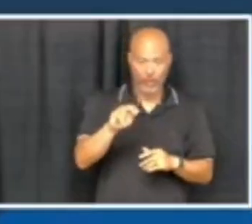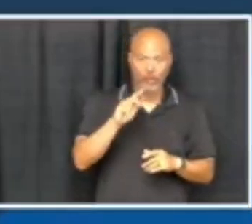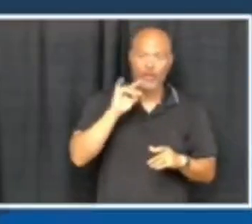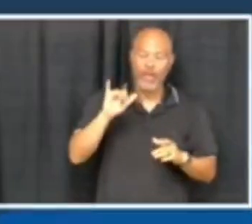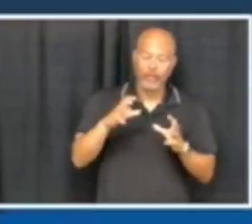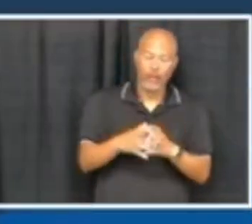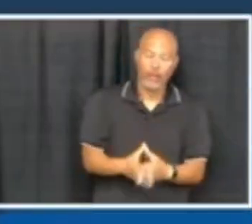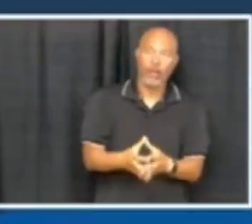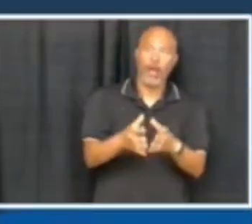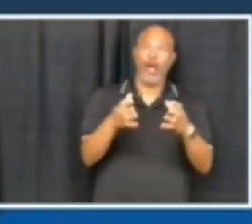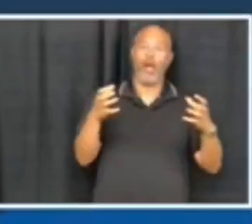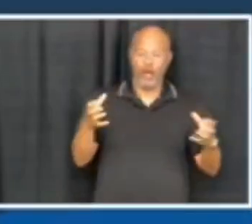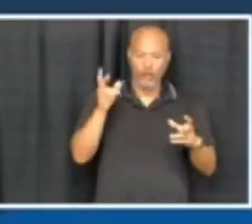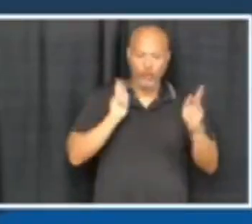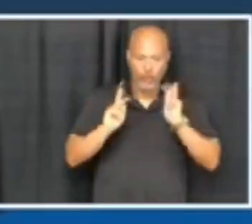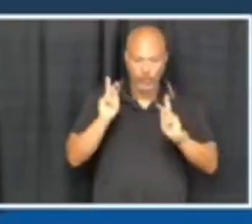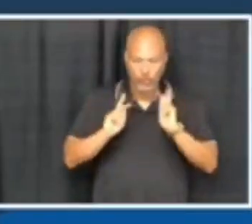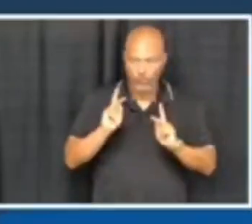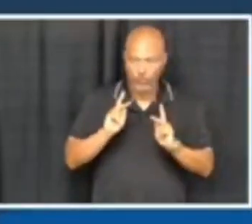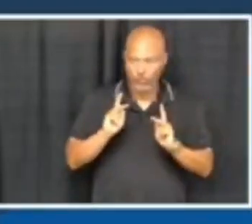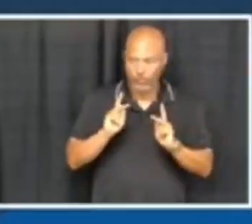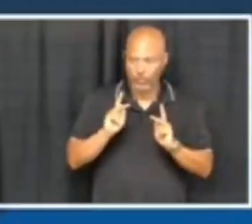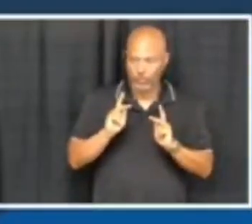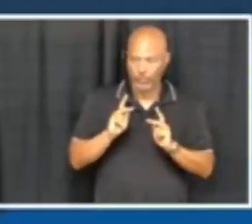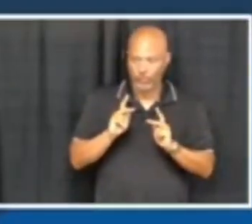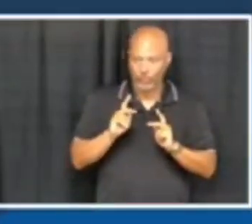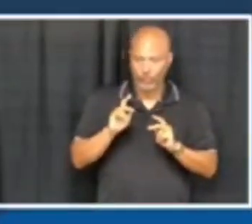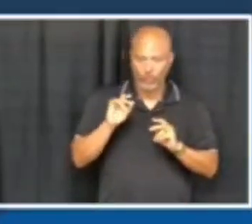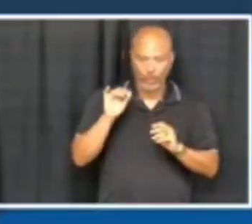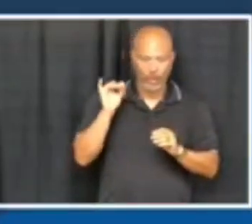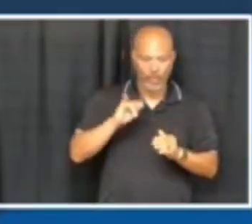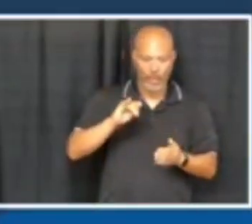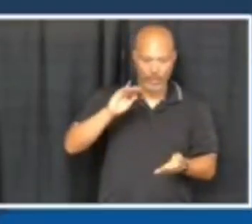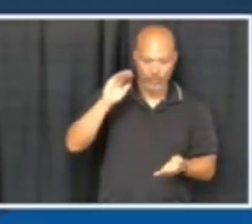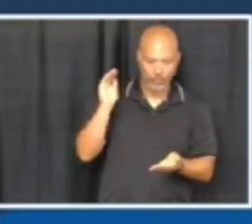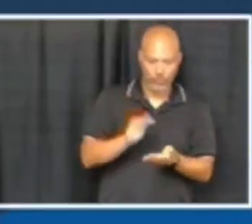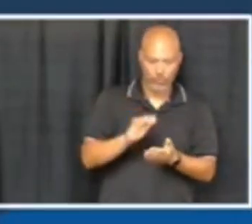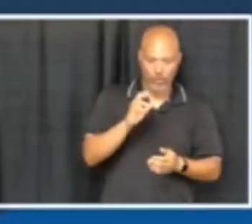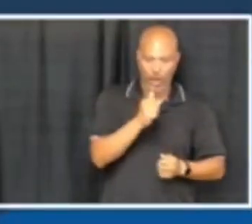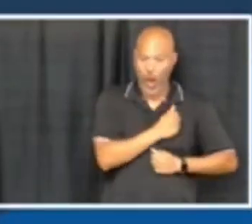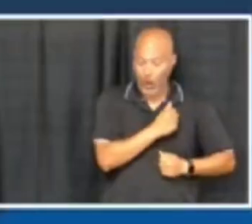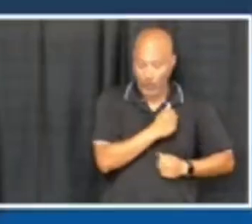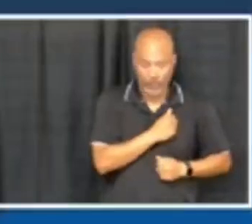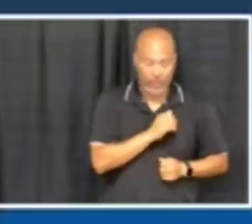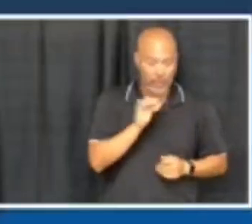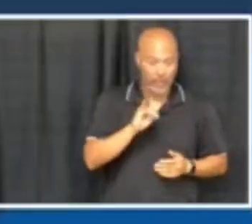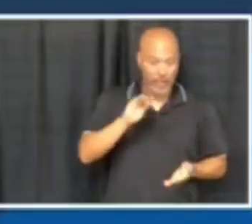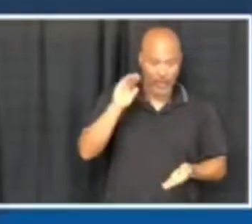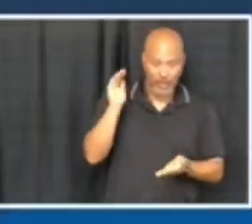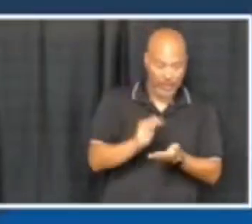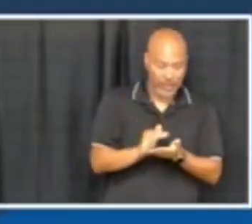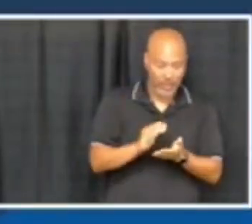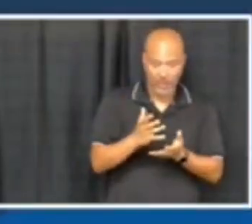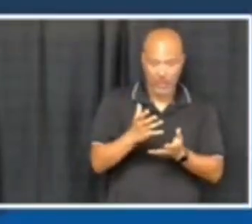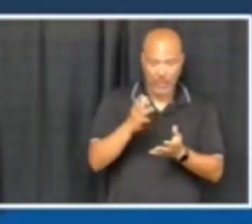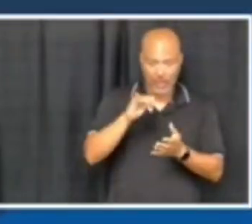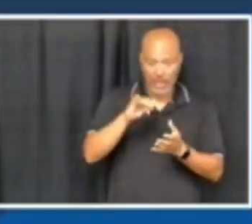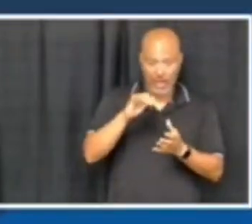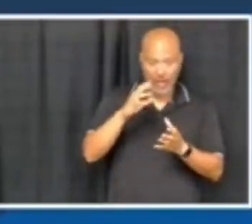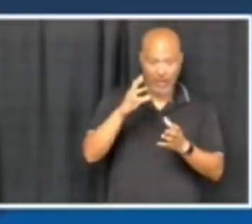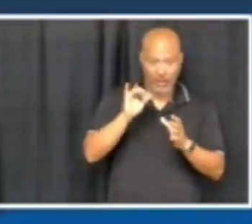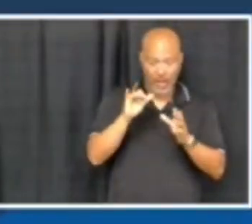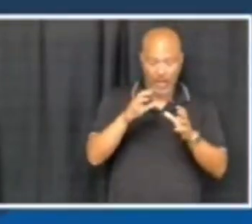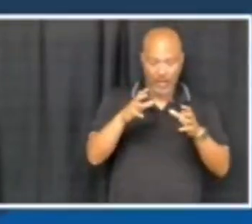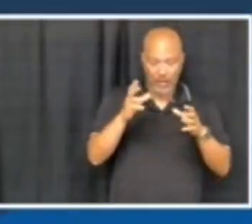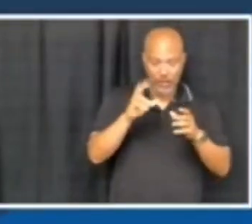a ton of people. That's just dwarfs the United States Army. It dwarfs. That's like